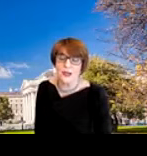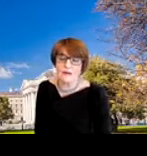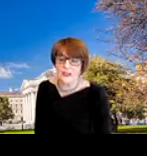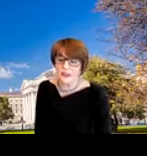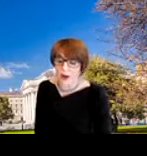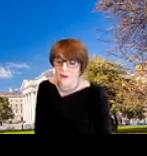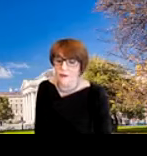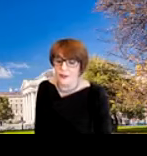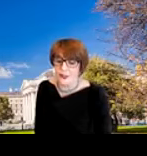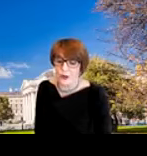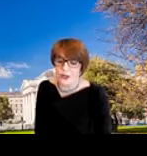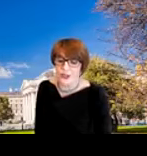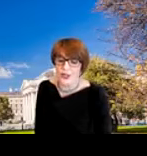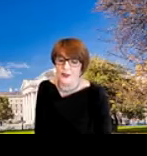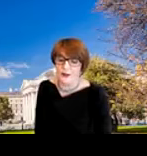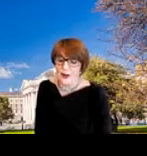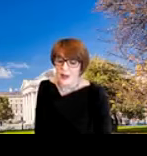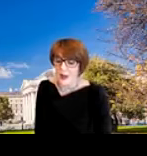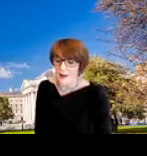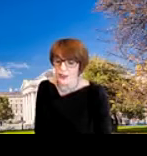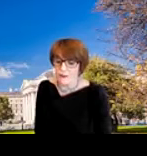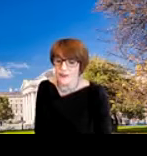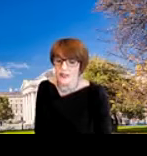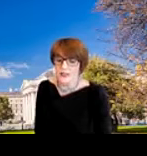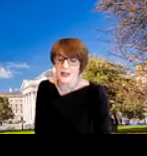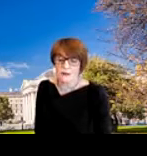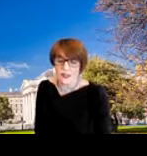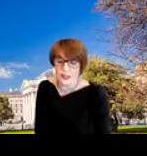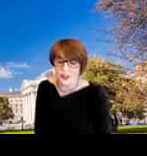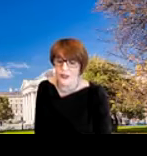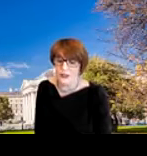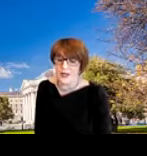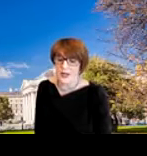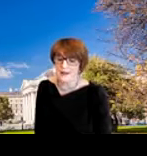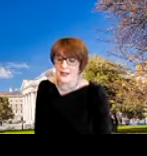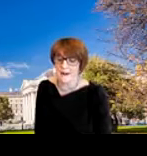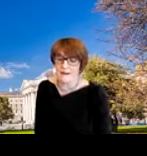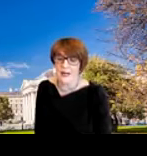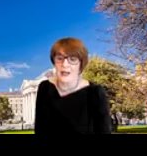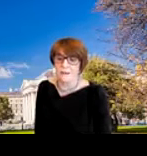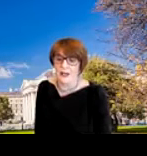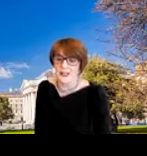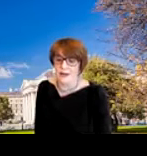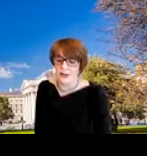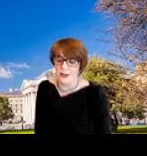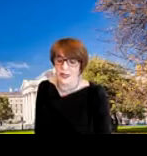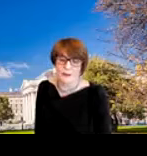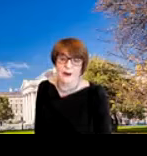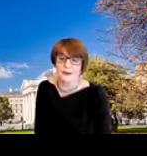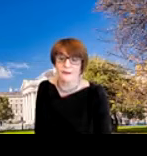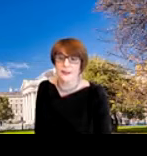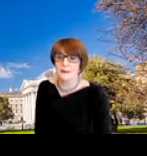really good evidence of everybody working together, services, researchers, and policymakers